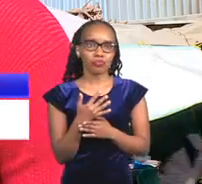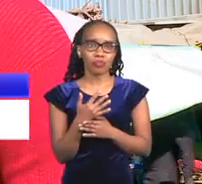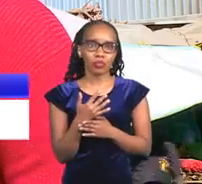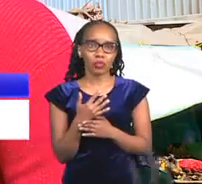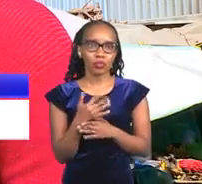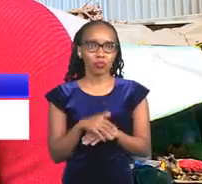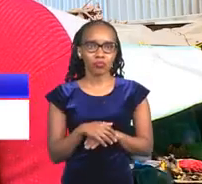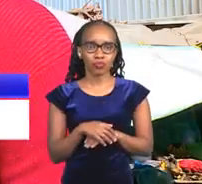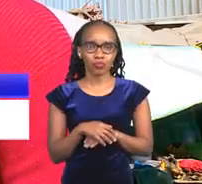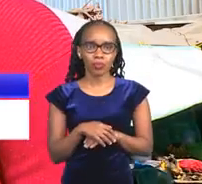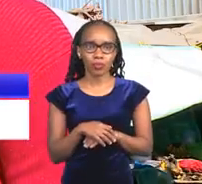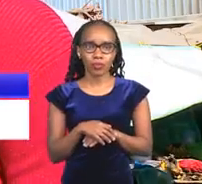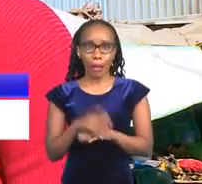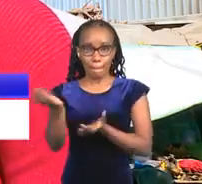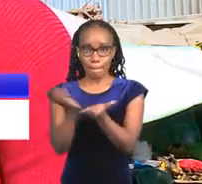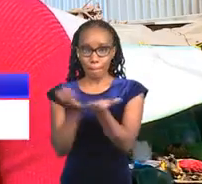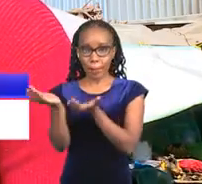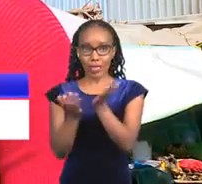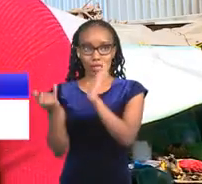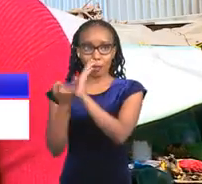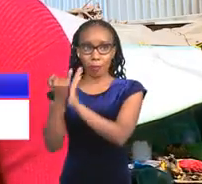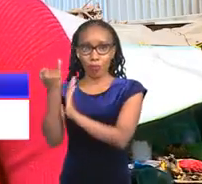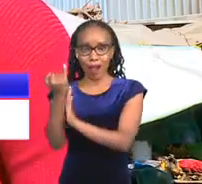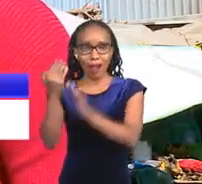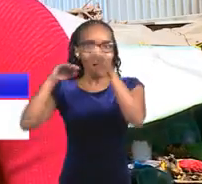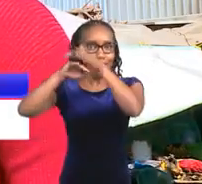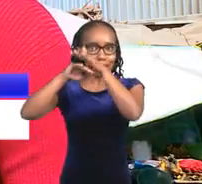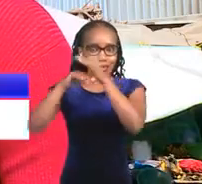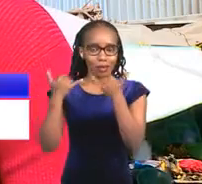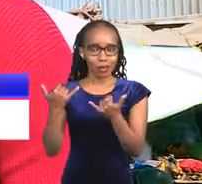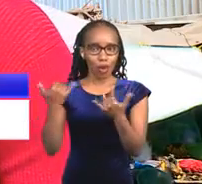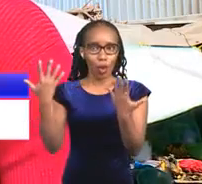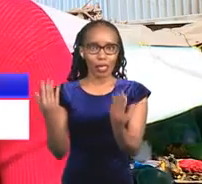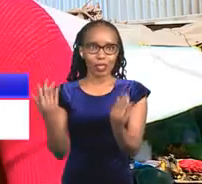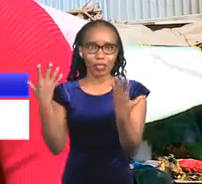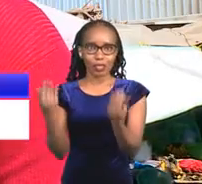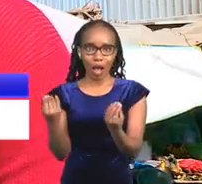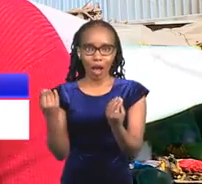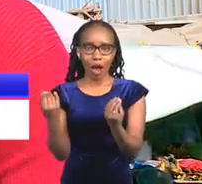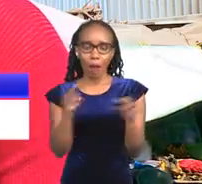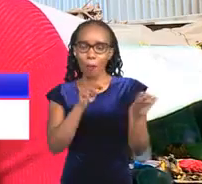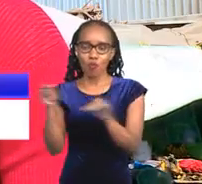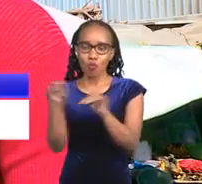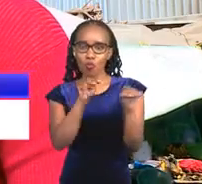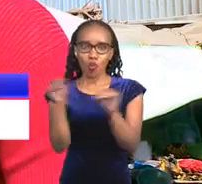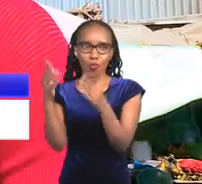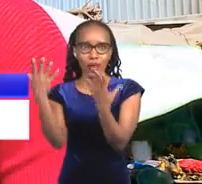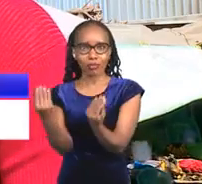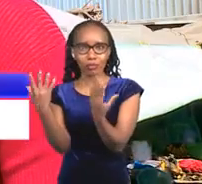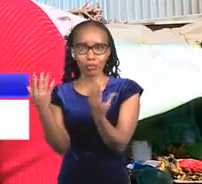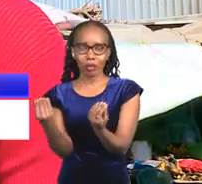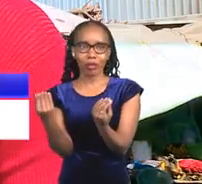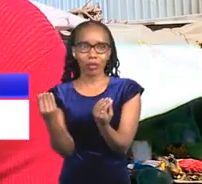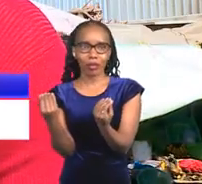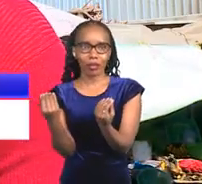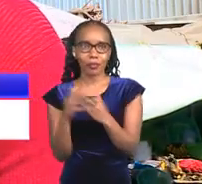expecting the business to boost the end of juu kabisa, because access aside, it's easier to move the goods from one place to another. It's easier to move the deliveries from one place to